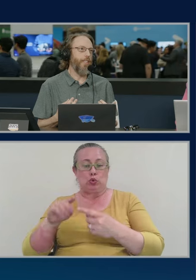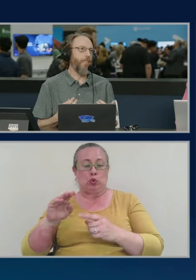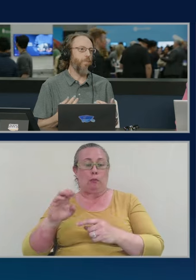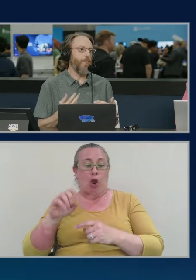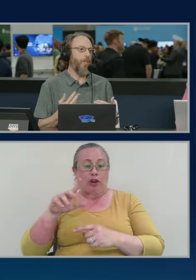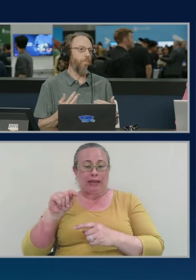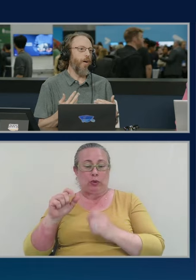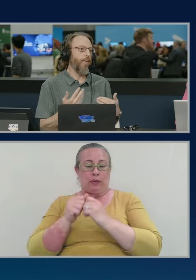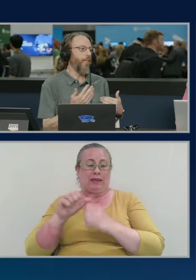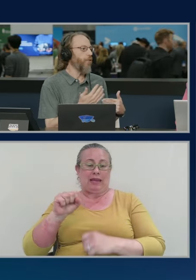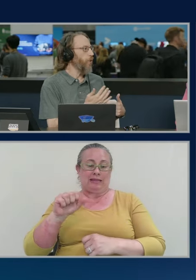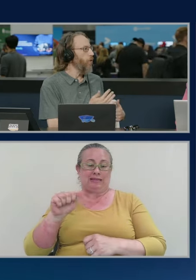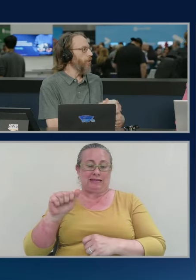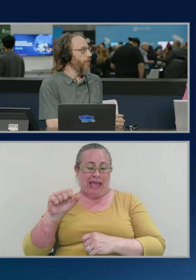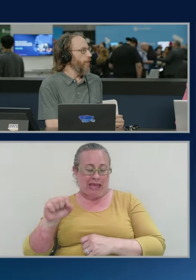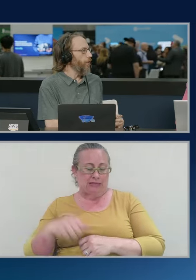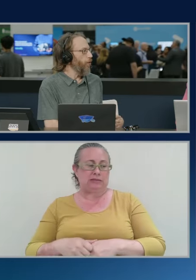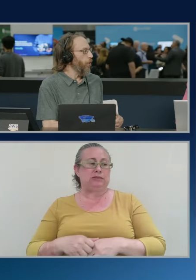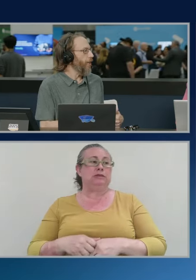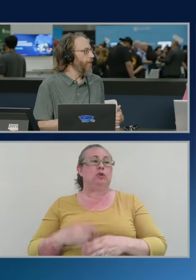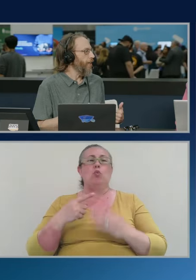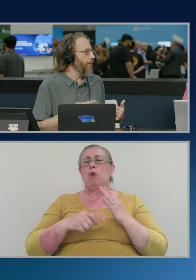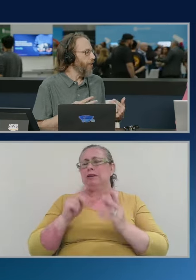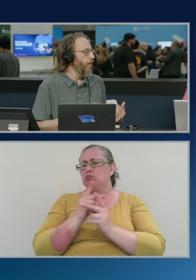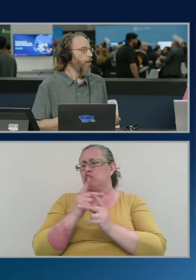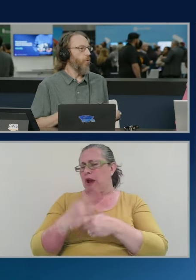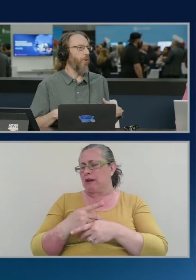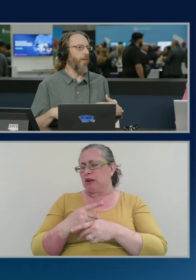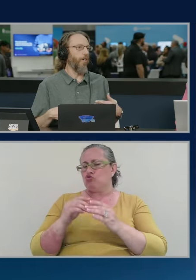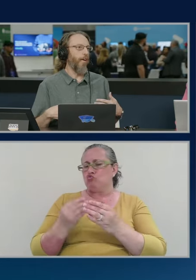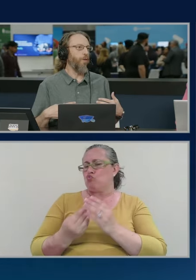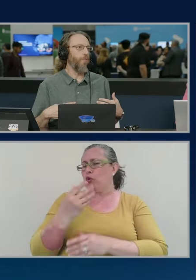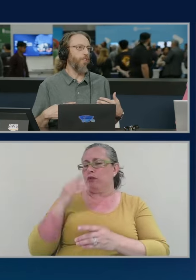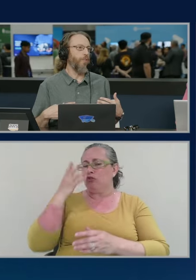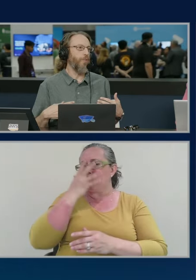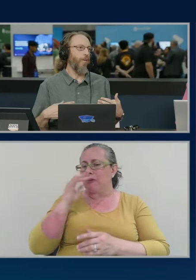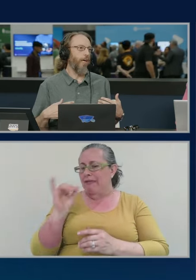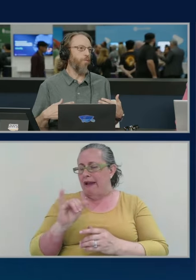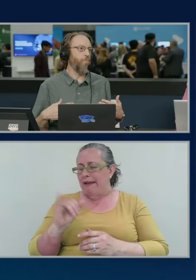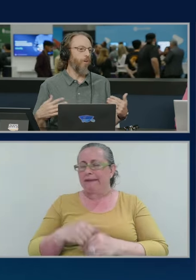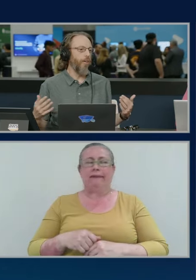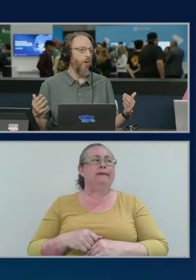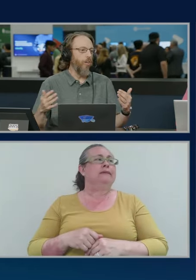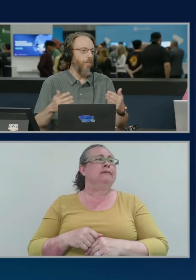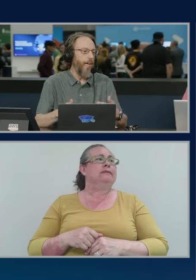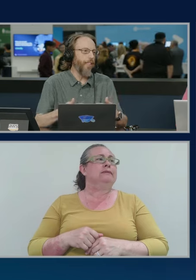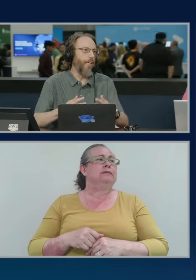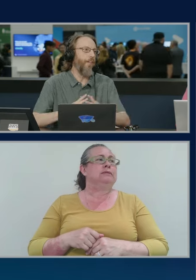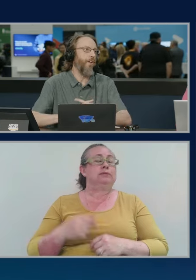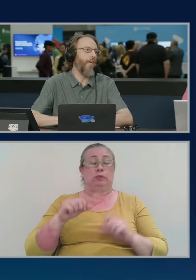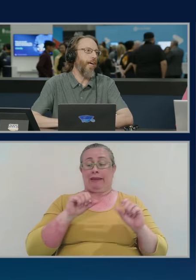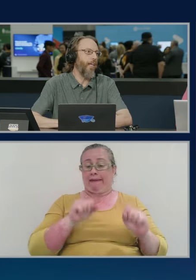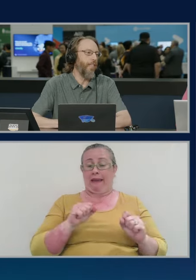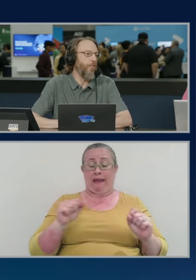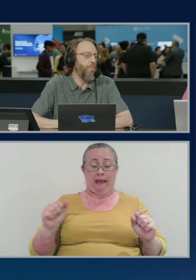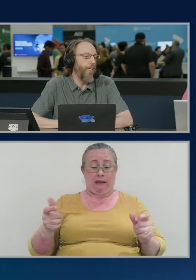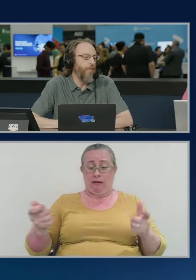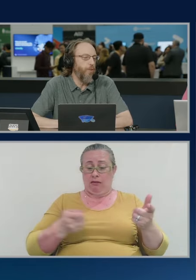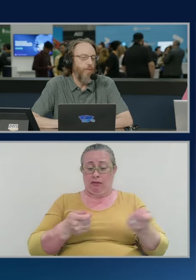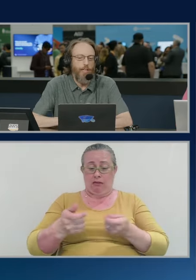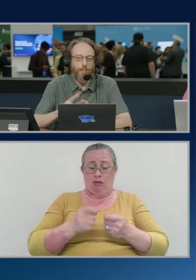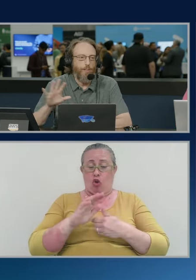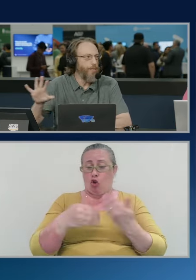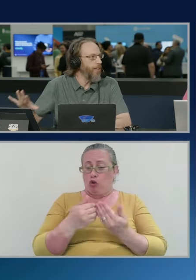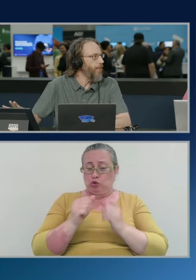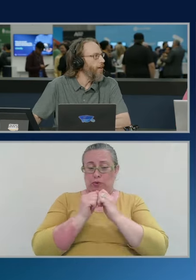What does product-led growth look like for an organization? We're able to bring all of that together and speak